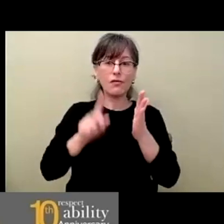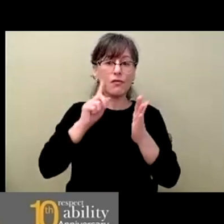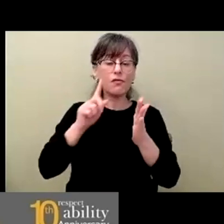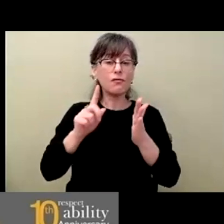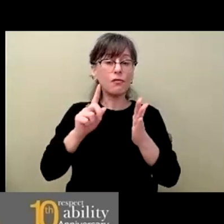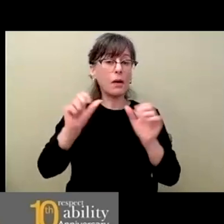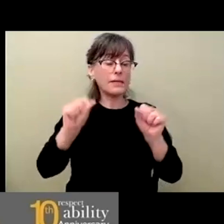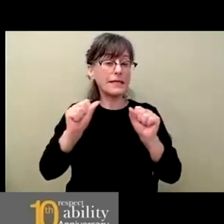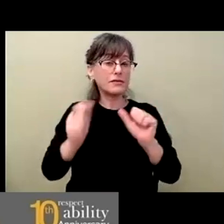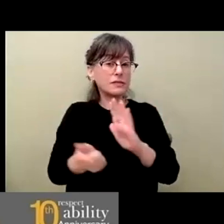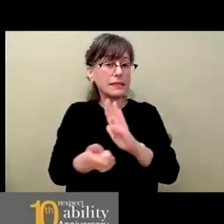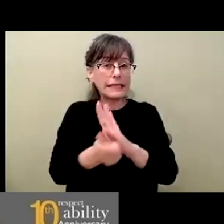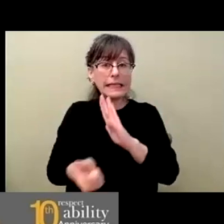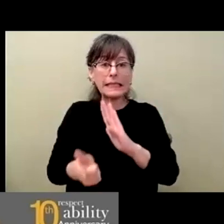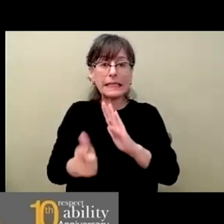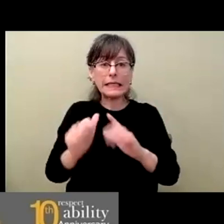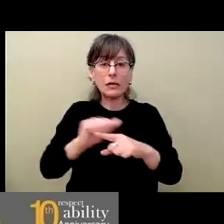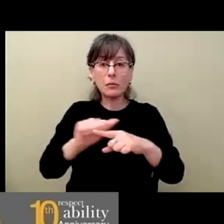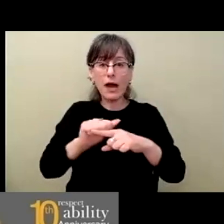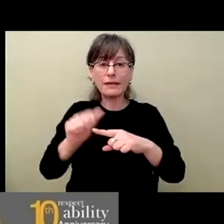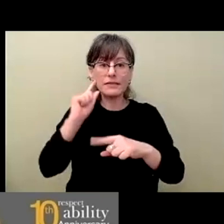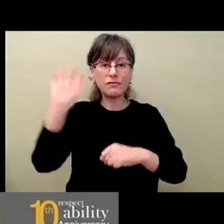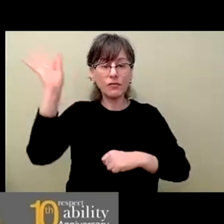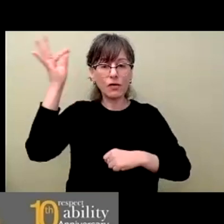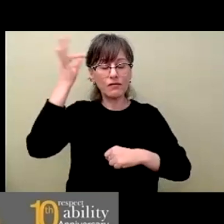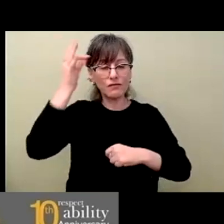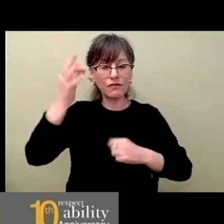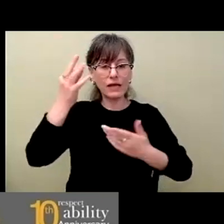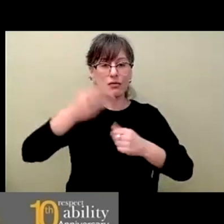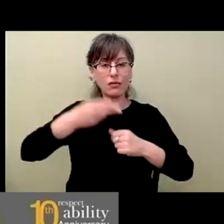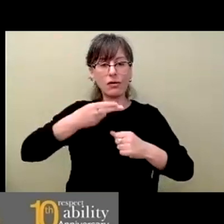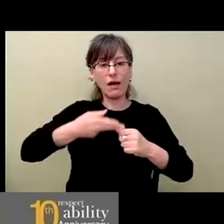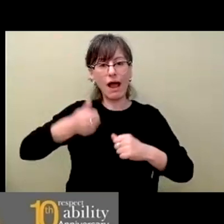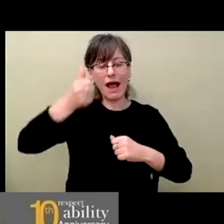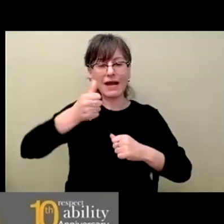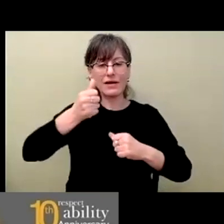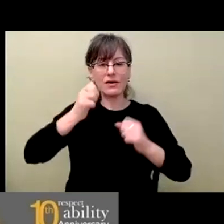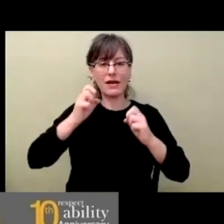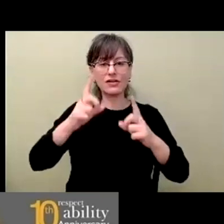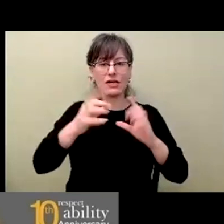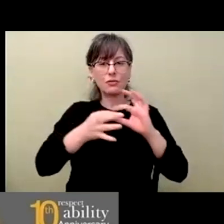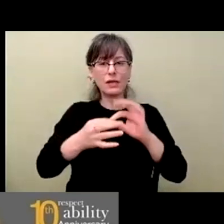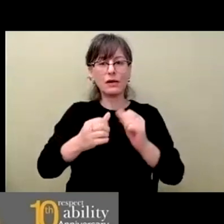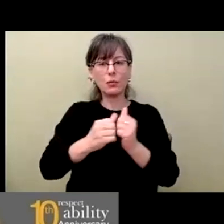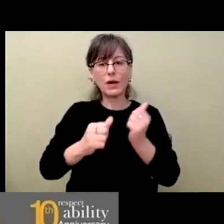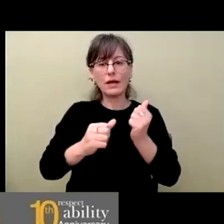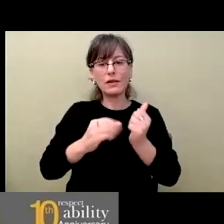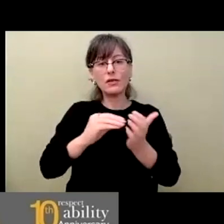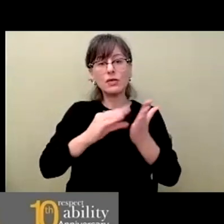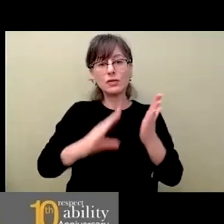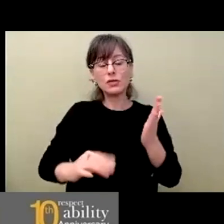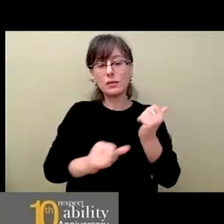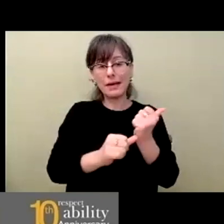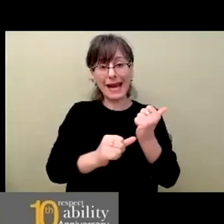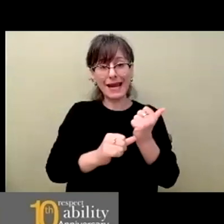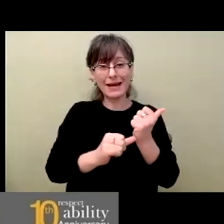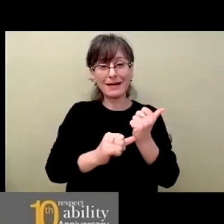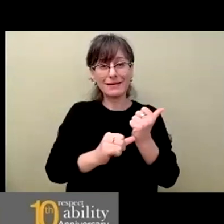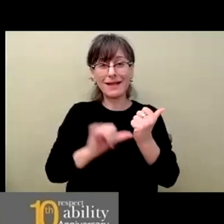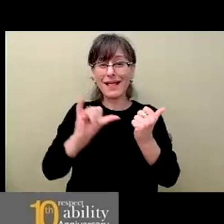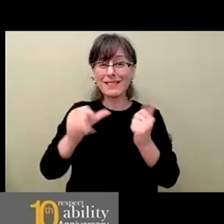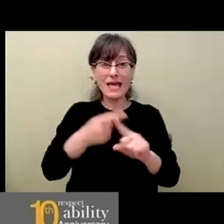unlawful practices in federal higher education around student aid. And that all came out of a conversation that I